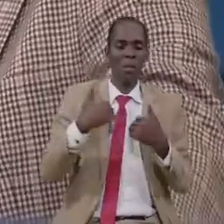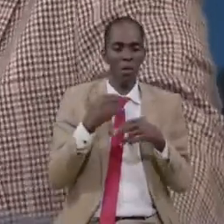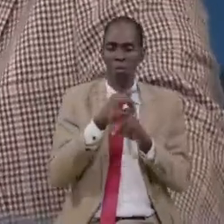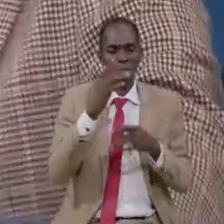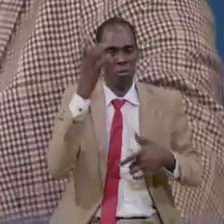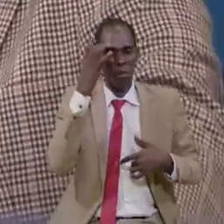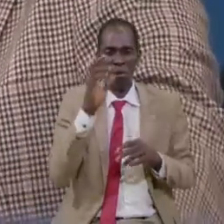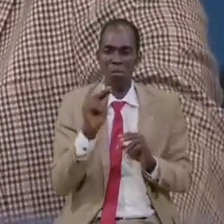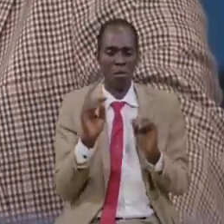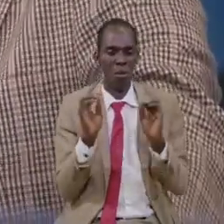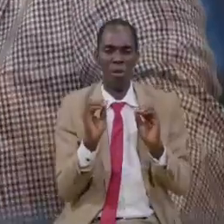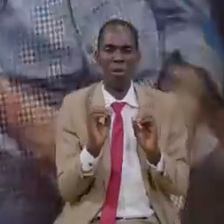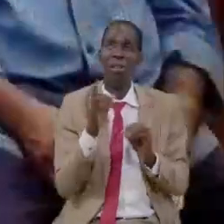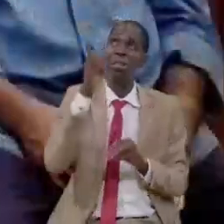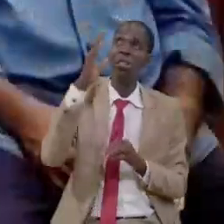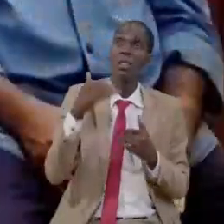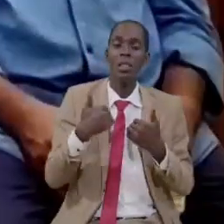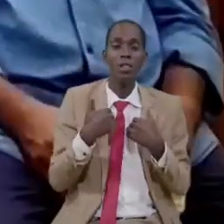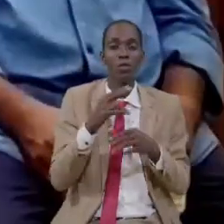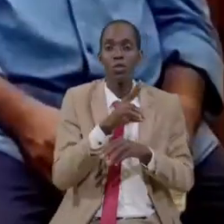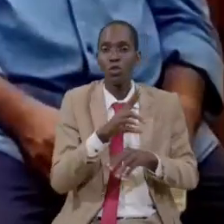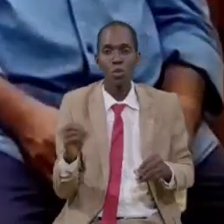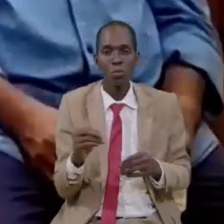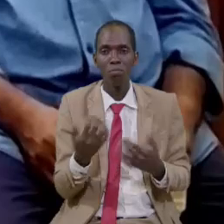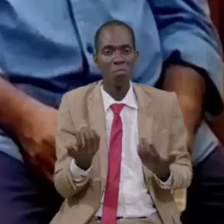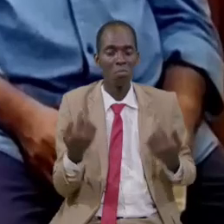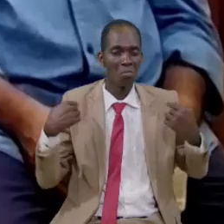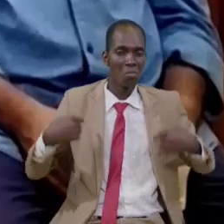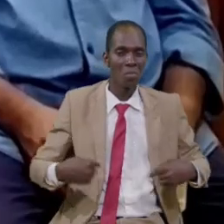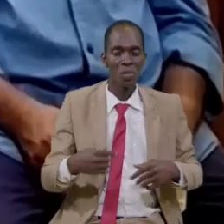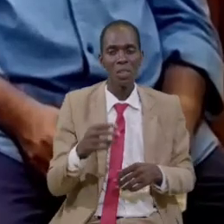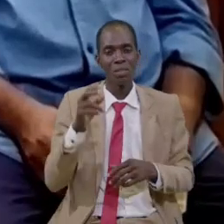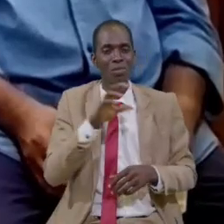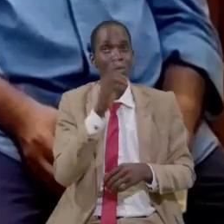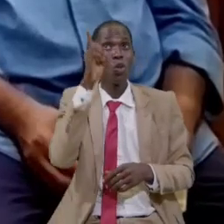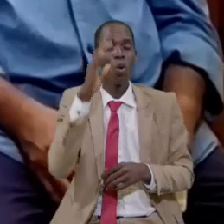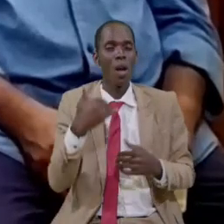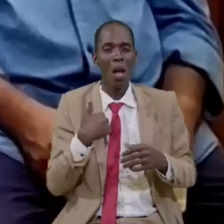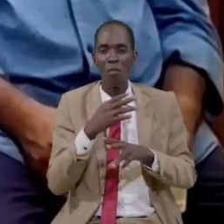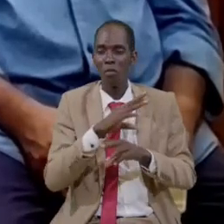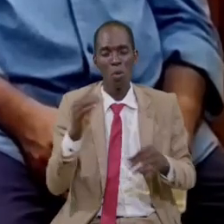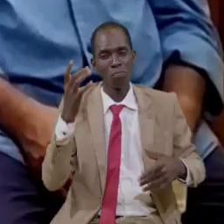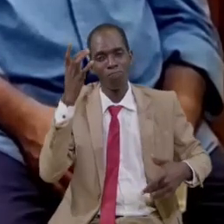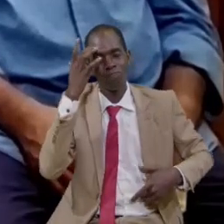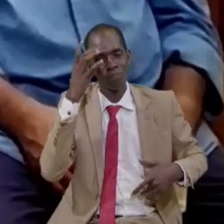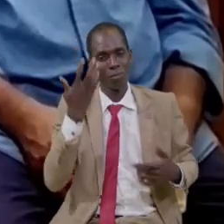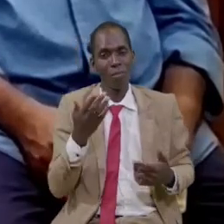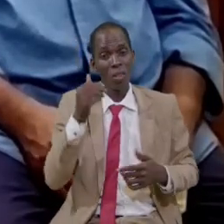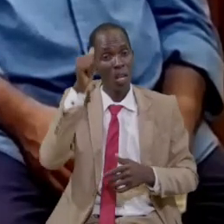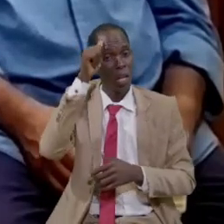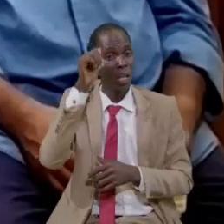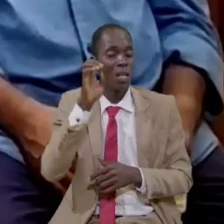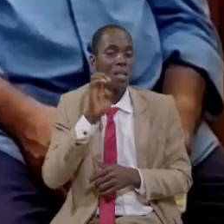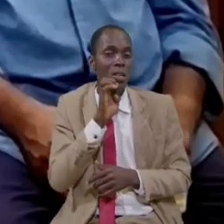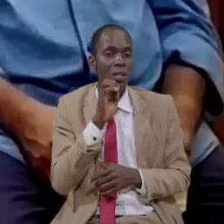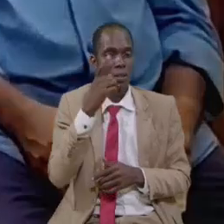has no infirmity. God has no disease. Adam and Eve, the man and the woman,